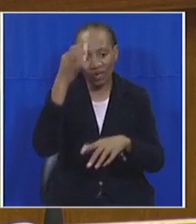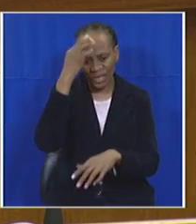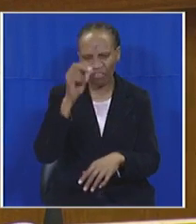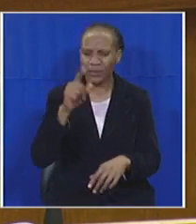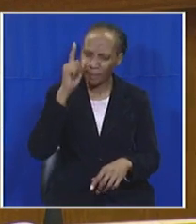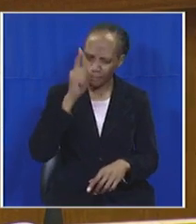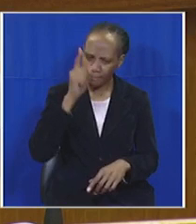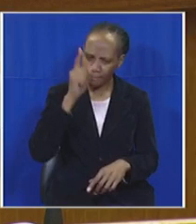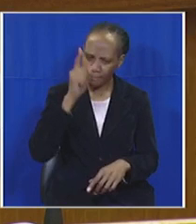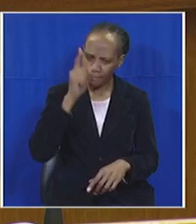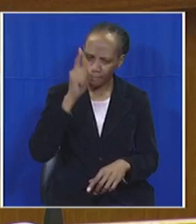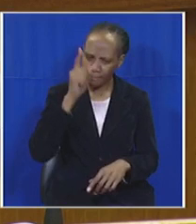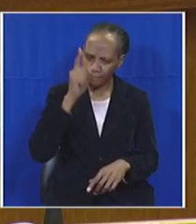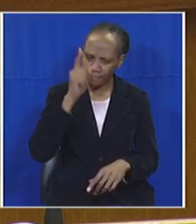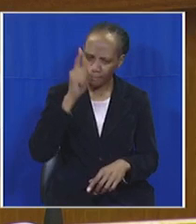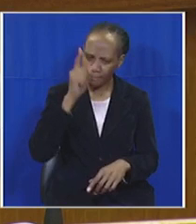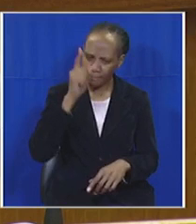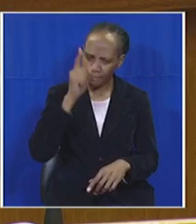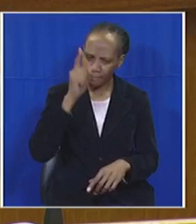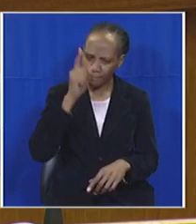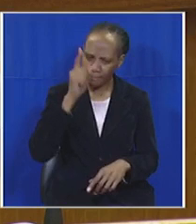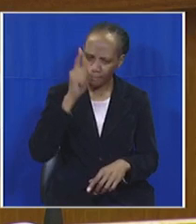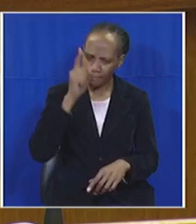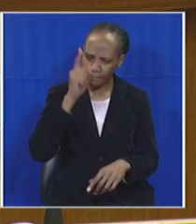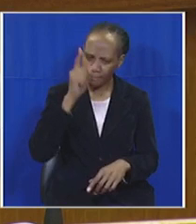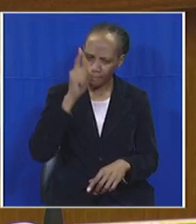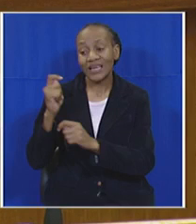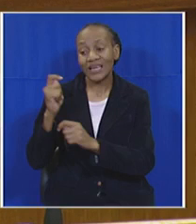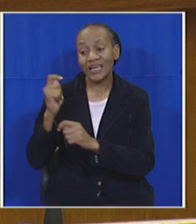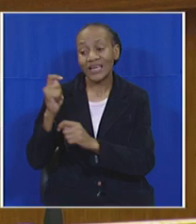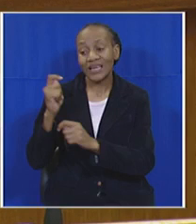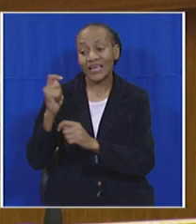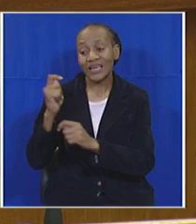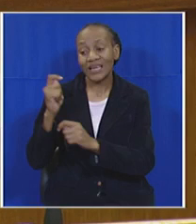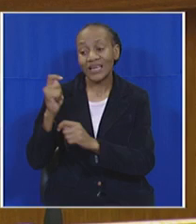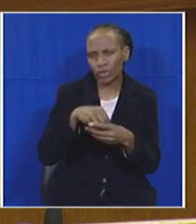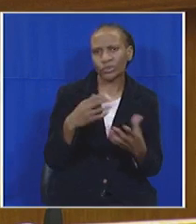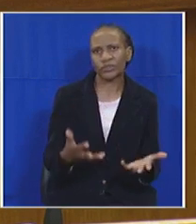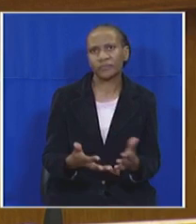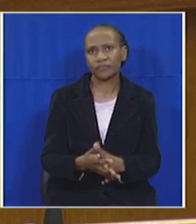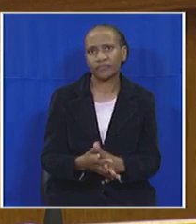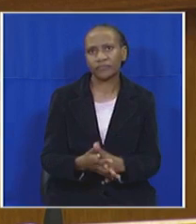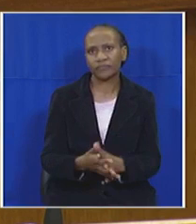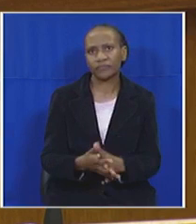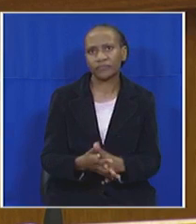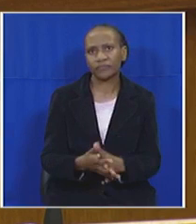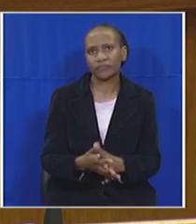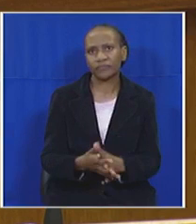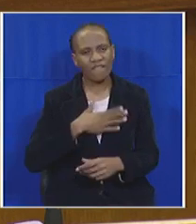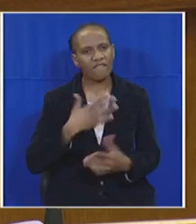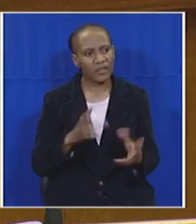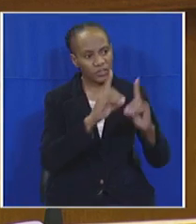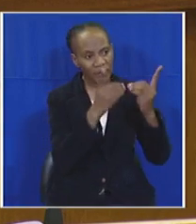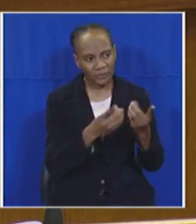greatly enhanced by actively encouraging the input of traditional leaders. In addition to local governance, we're of the opinion that the